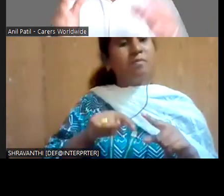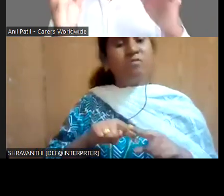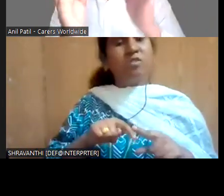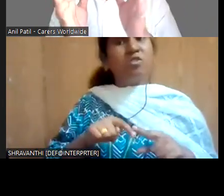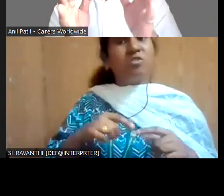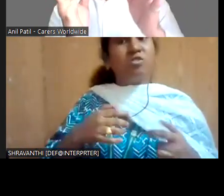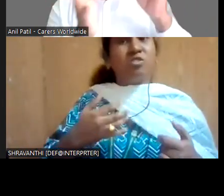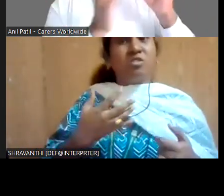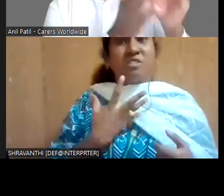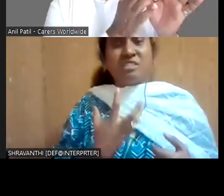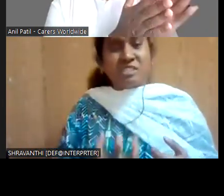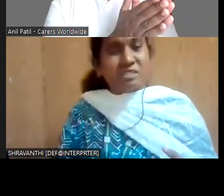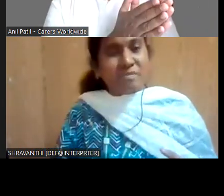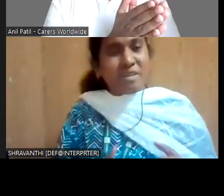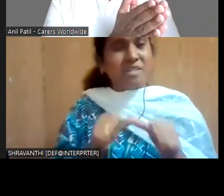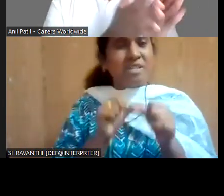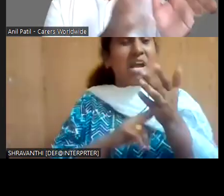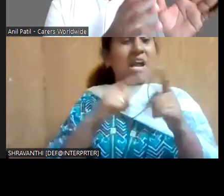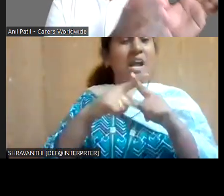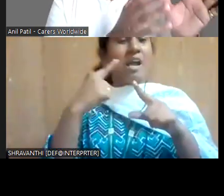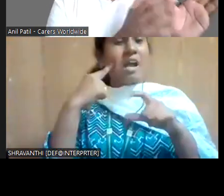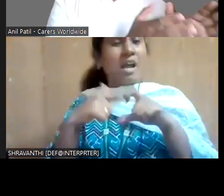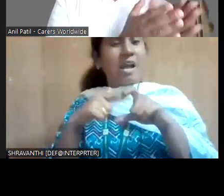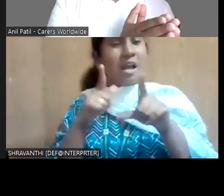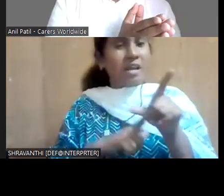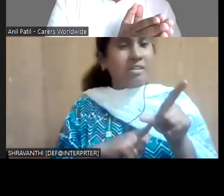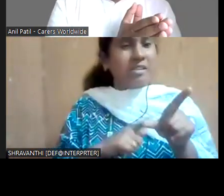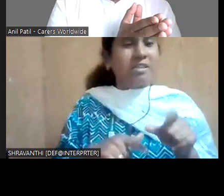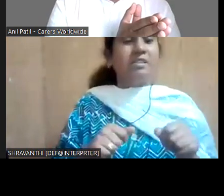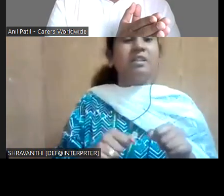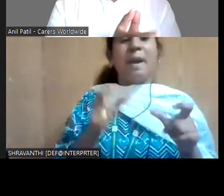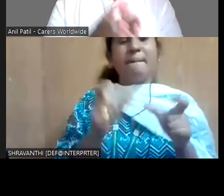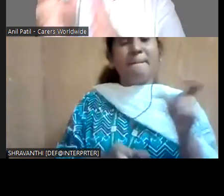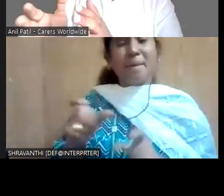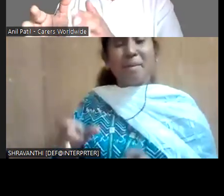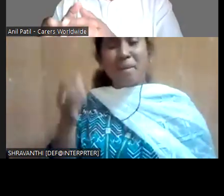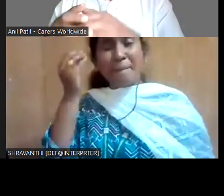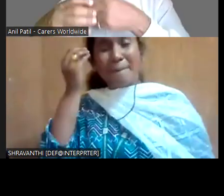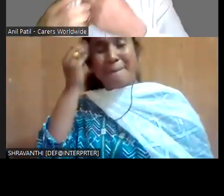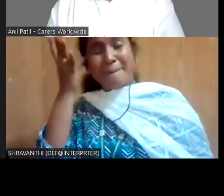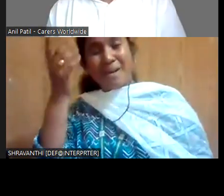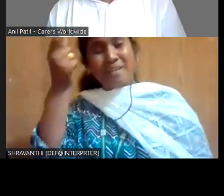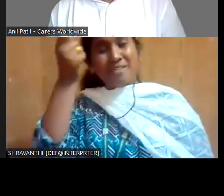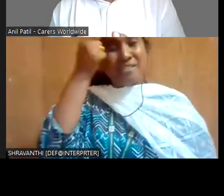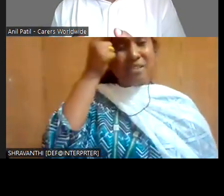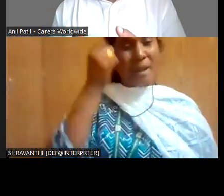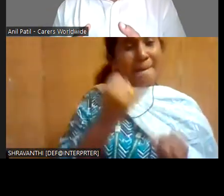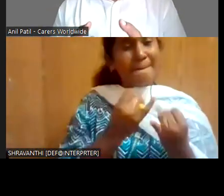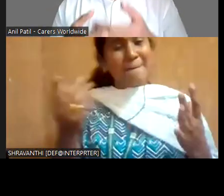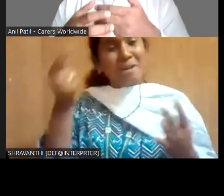depression. One side, we are treating the people who have been diagnosed with mental health issues. Other side, carers, there is no support